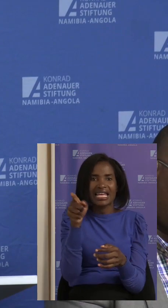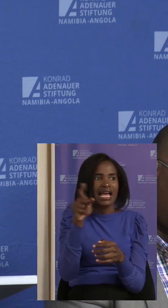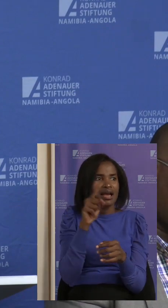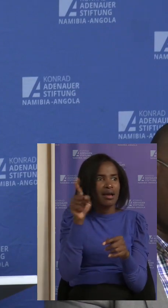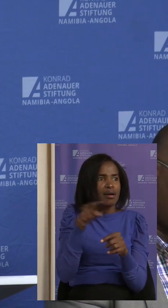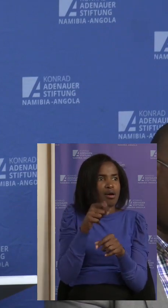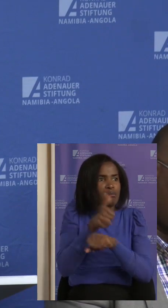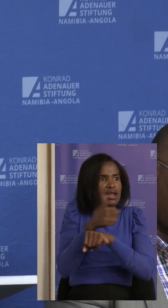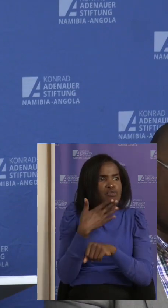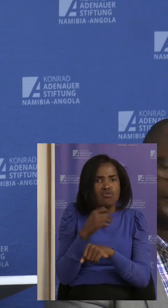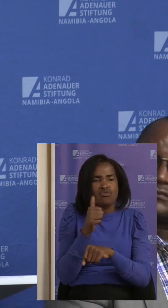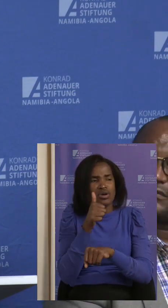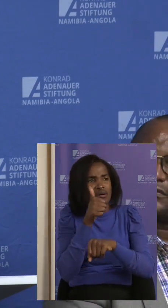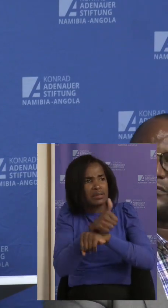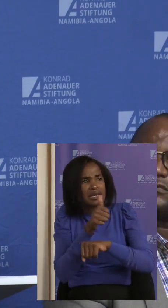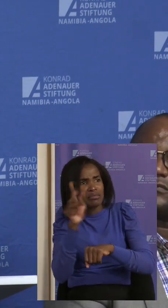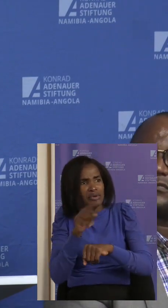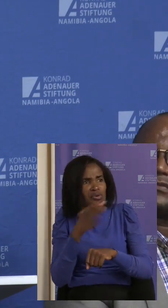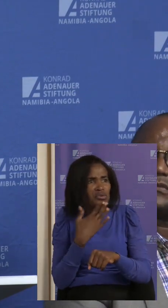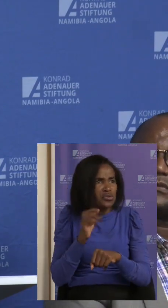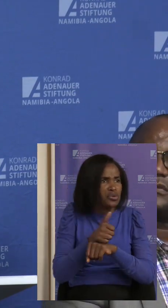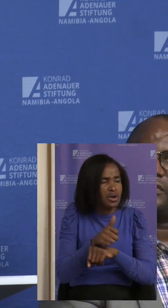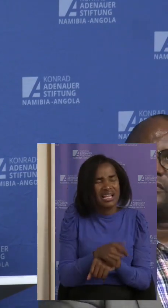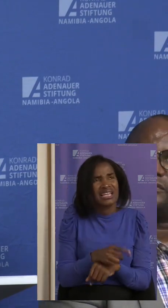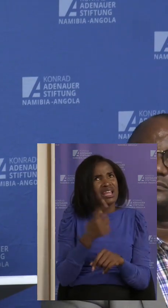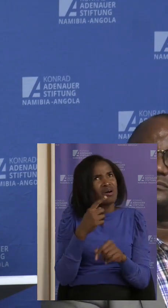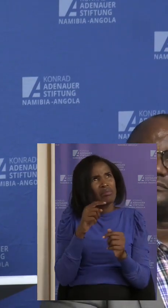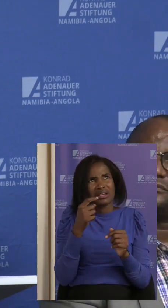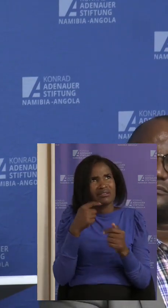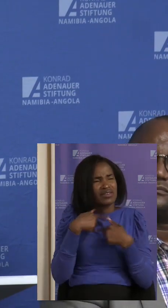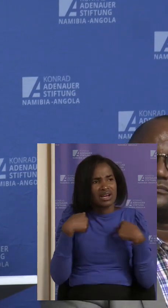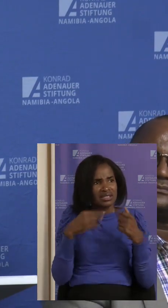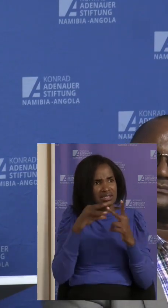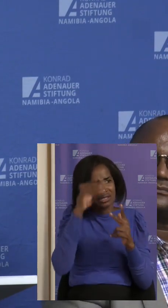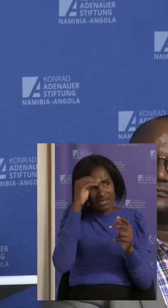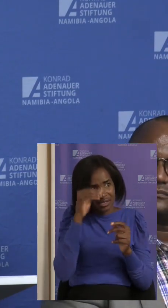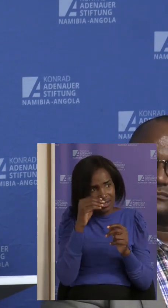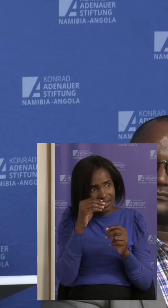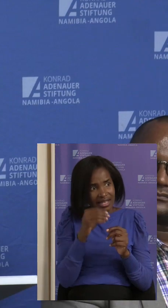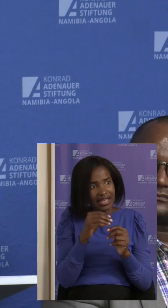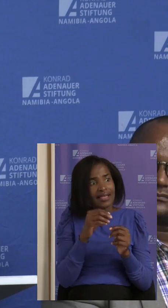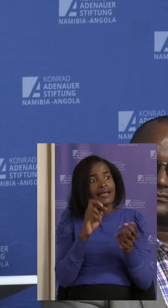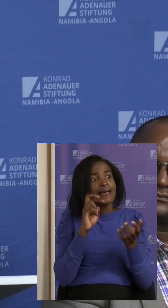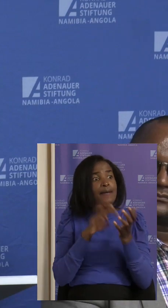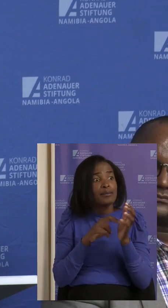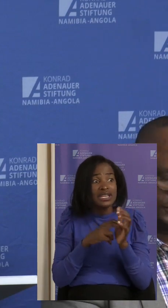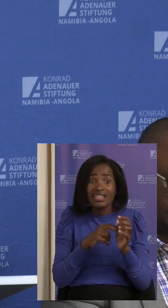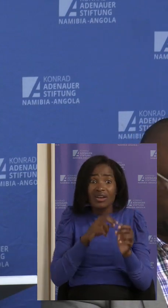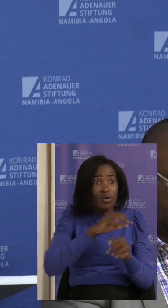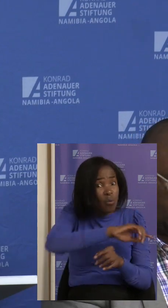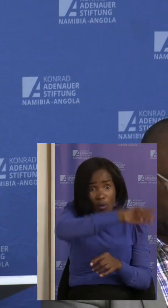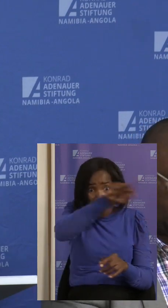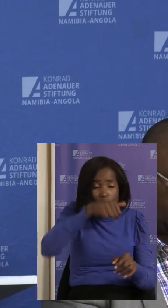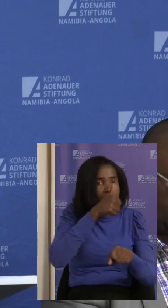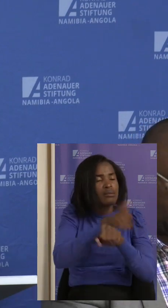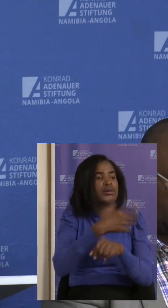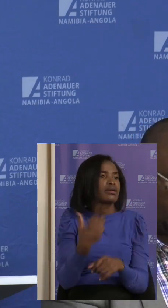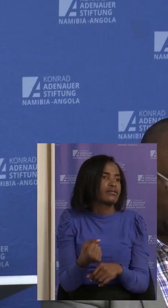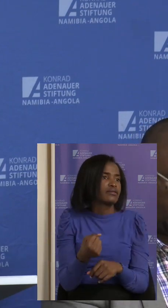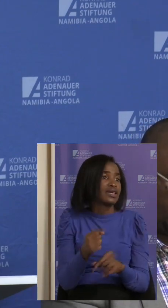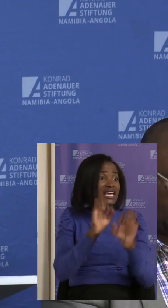shifting blame. But we felt as a leadership that the results was a reflection of our collective efforts. Education